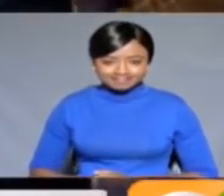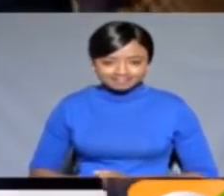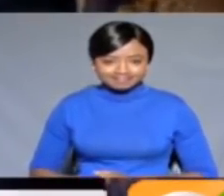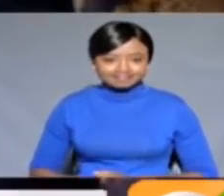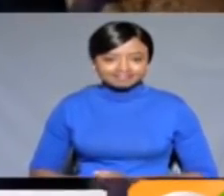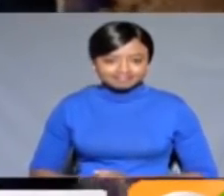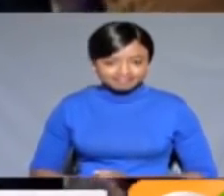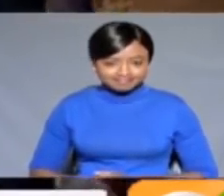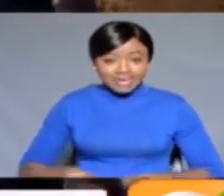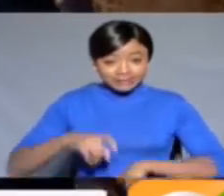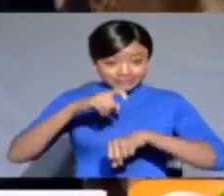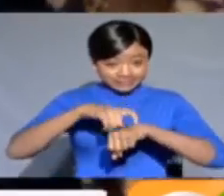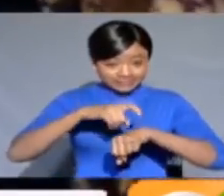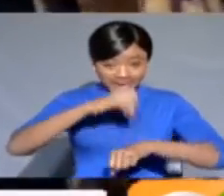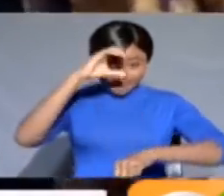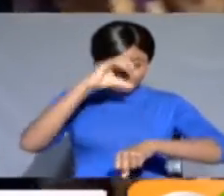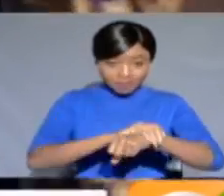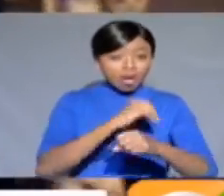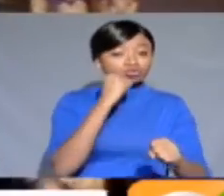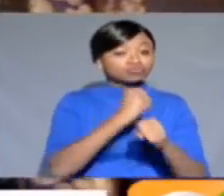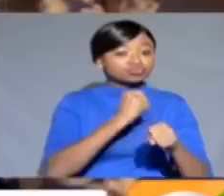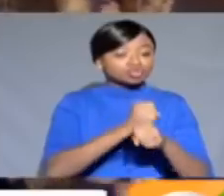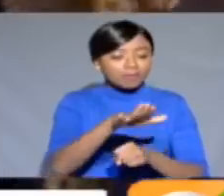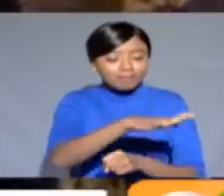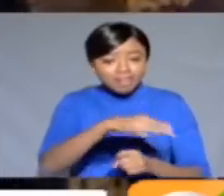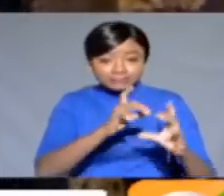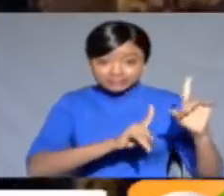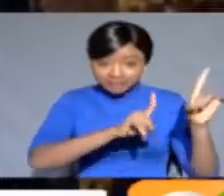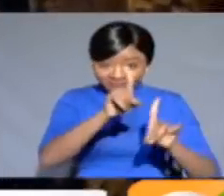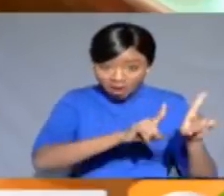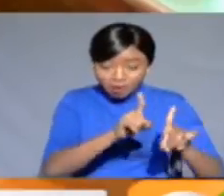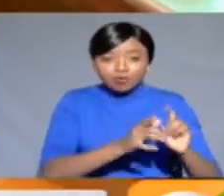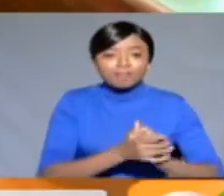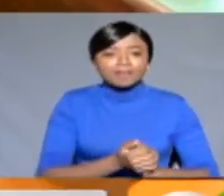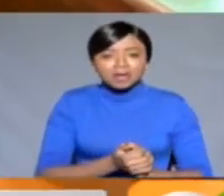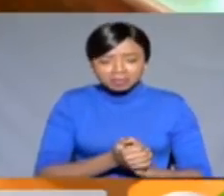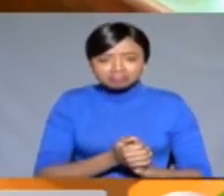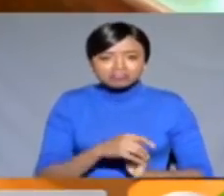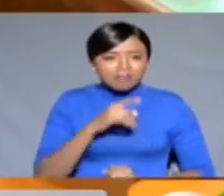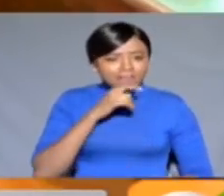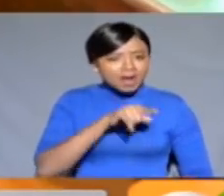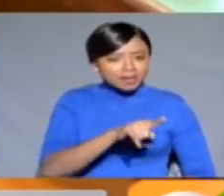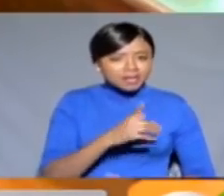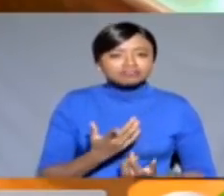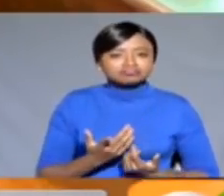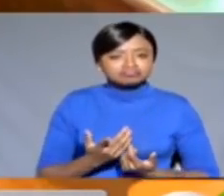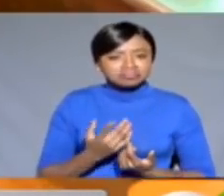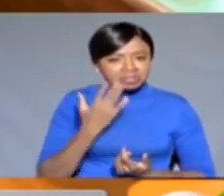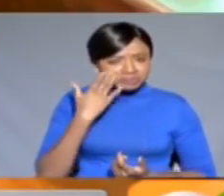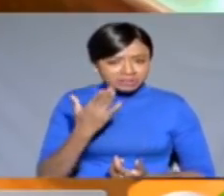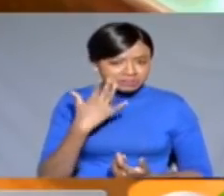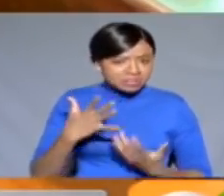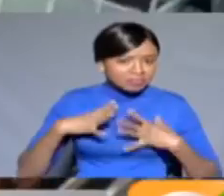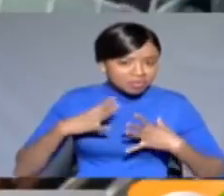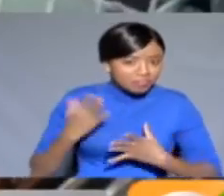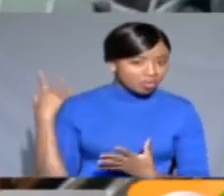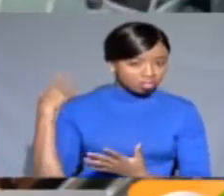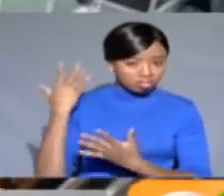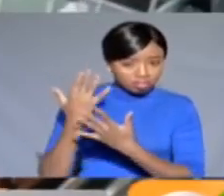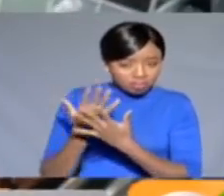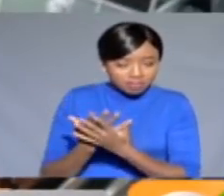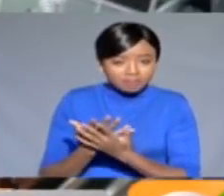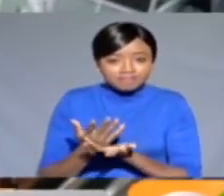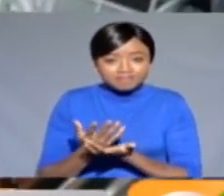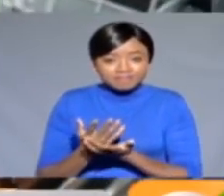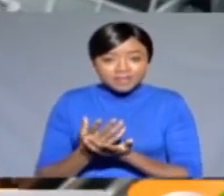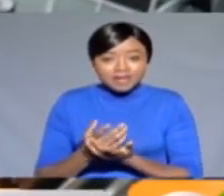When he assumed office at Safaricom headquarters, many doubted if Robert William Collymore could fit the shoes of his predecessor, Michael Joseph. Little was